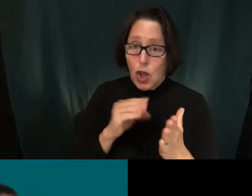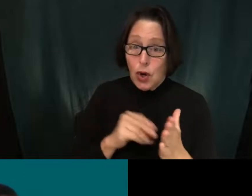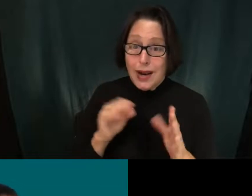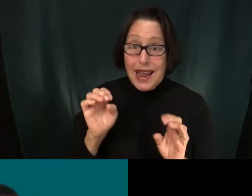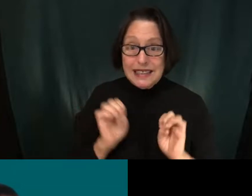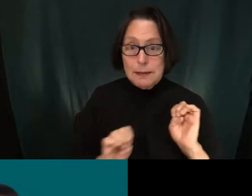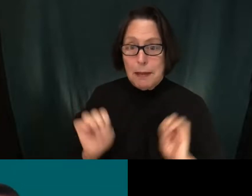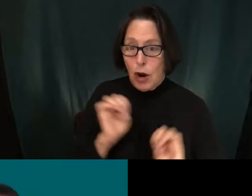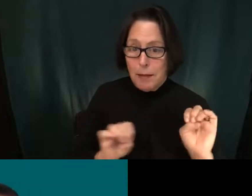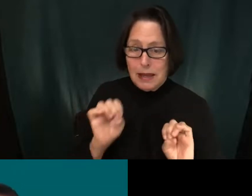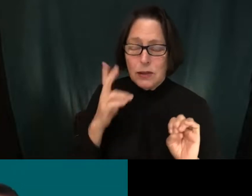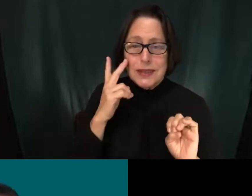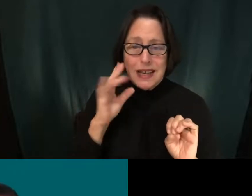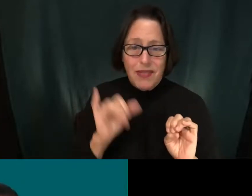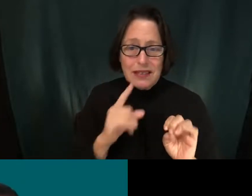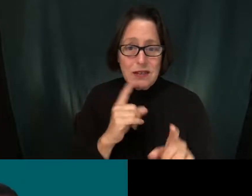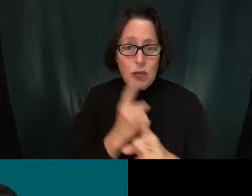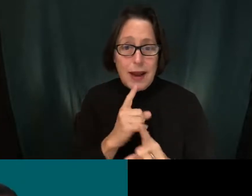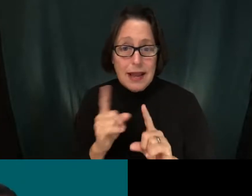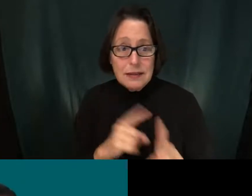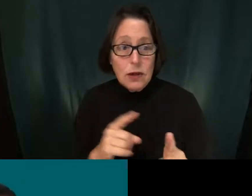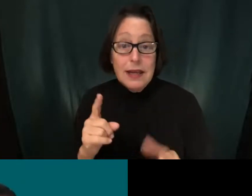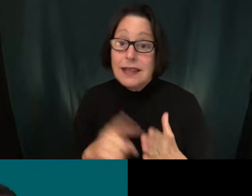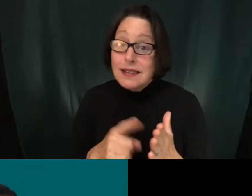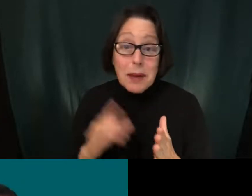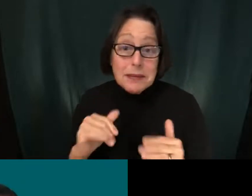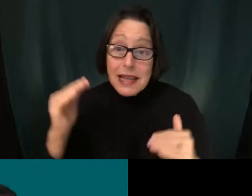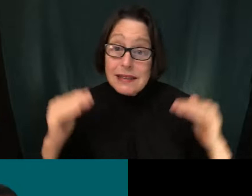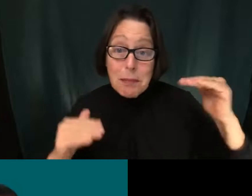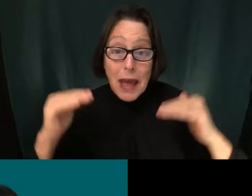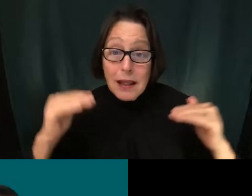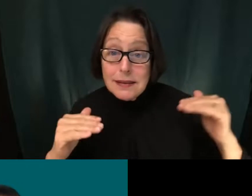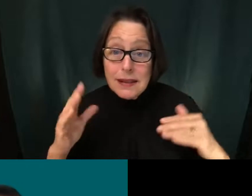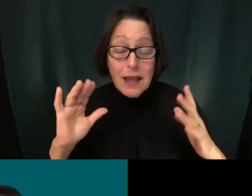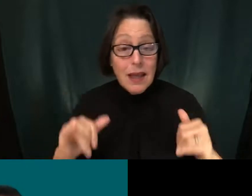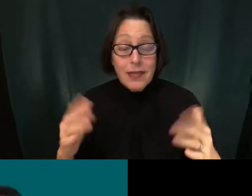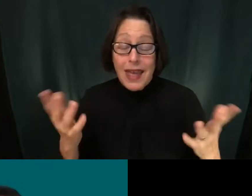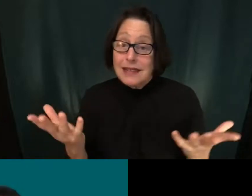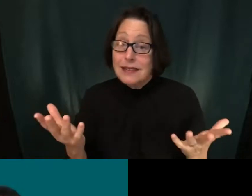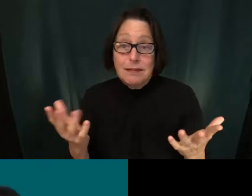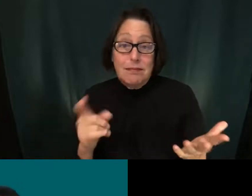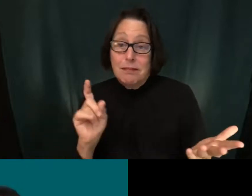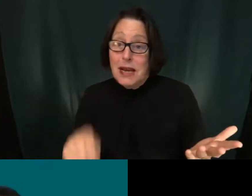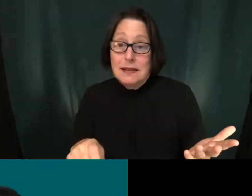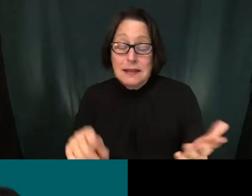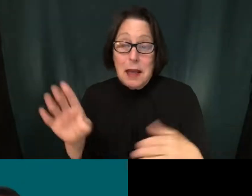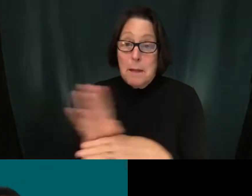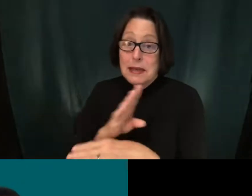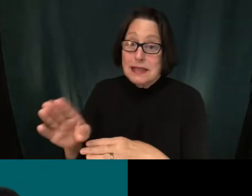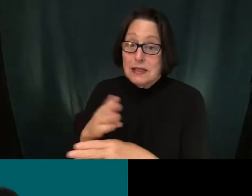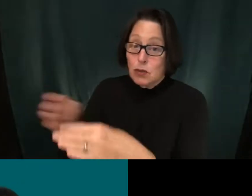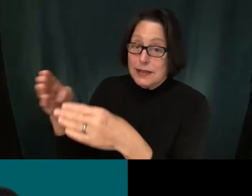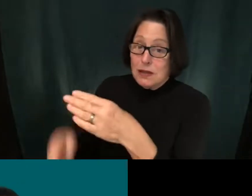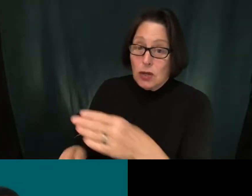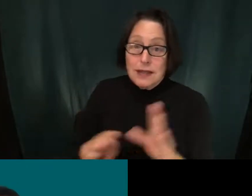going to be the right action. And sometimes that's the balance and the trade-off we need to make between focusing just on business results versus on